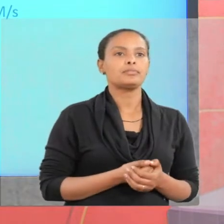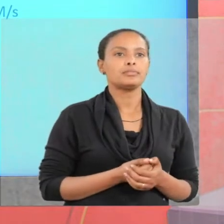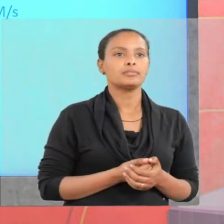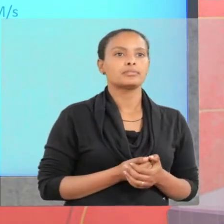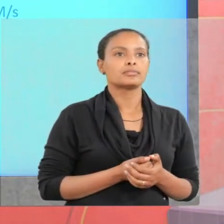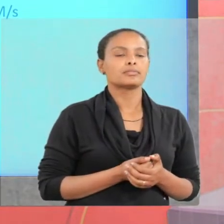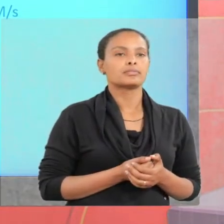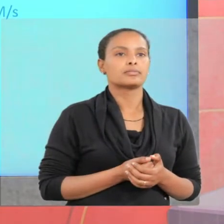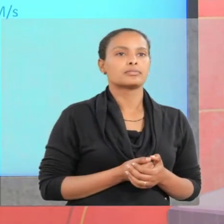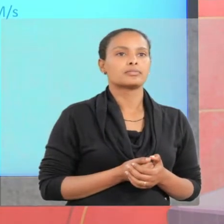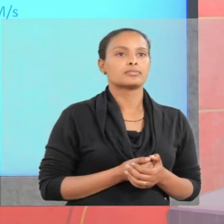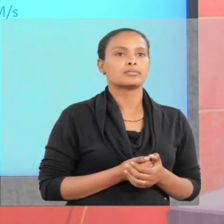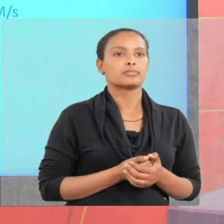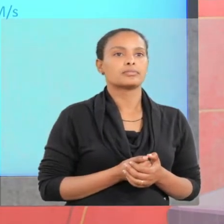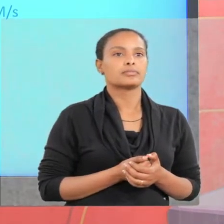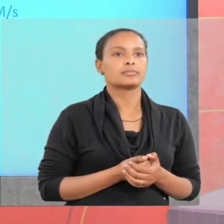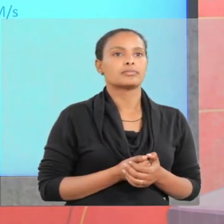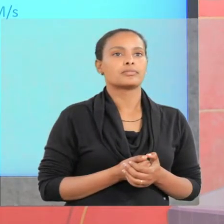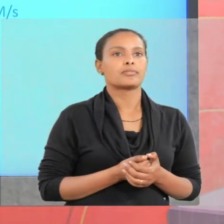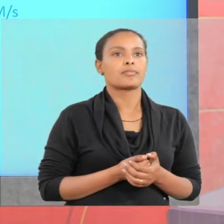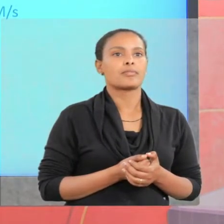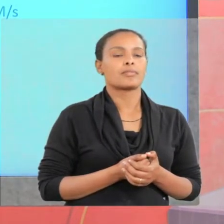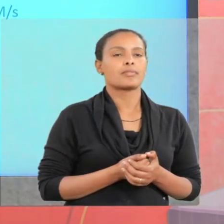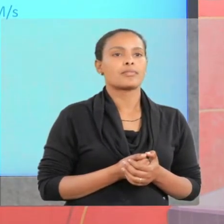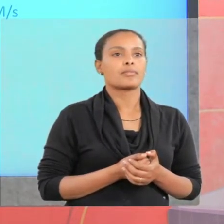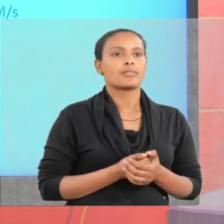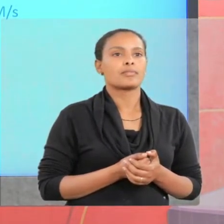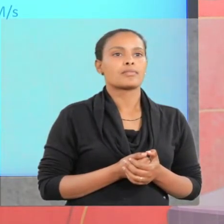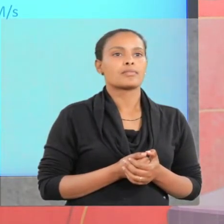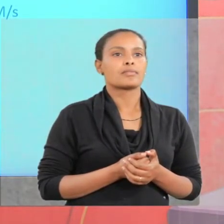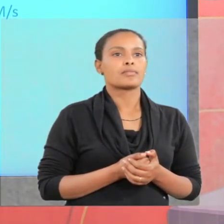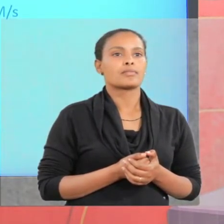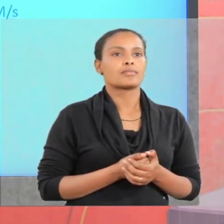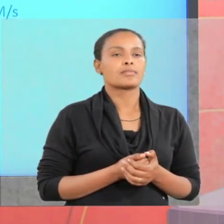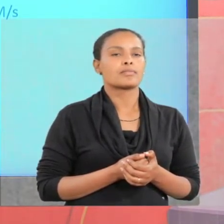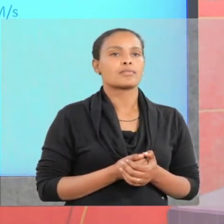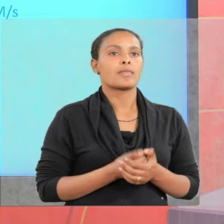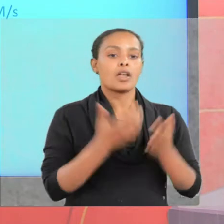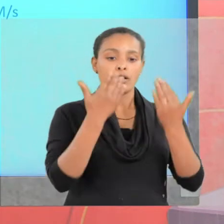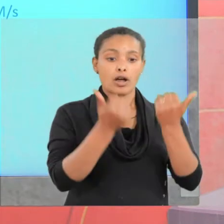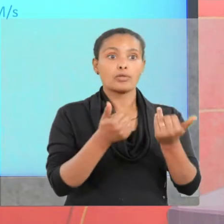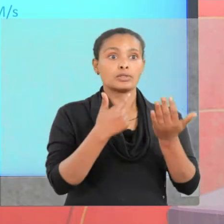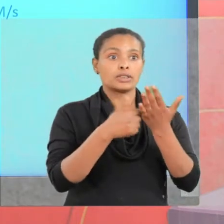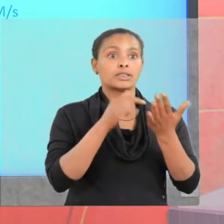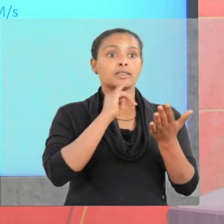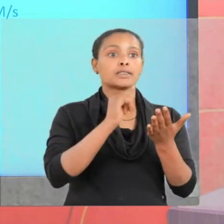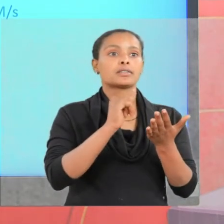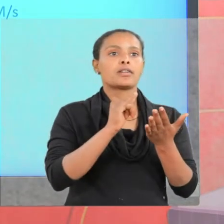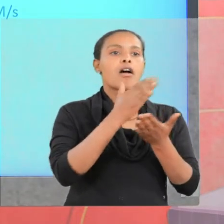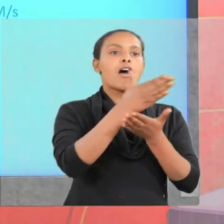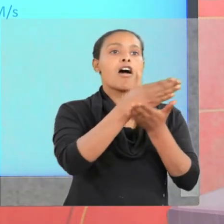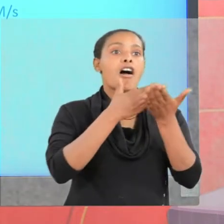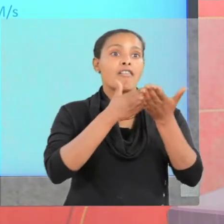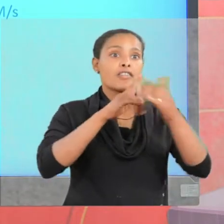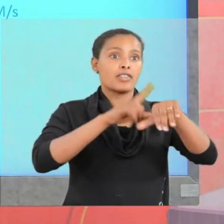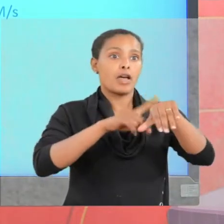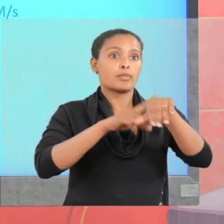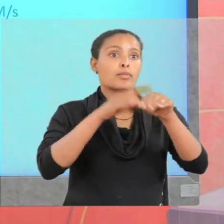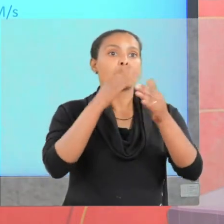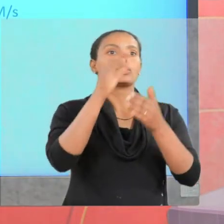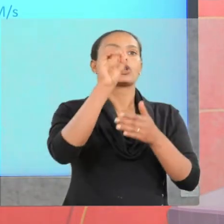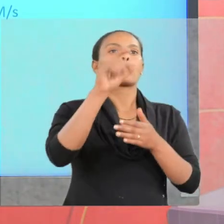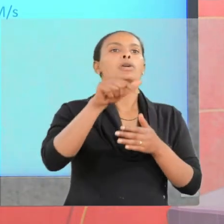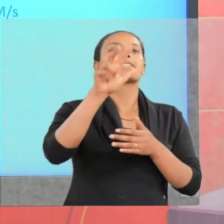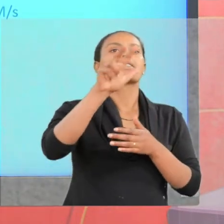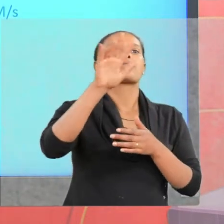0.345 molar per second. Molar per second. Now this is half times